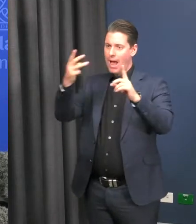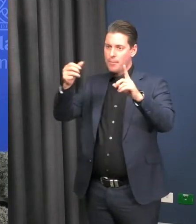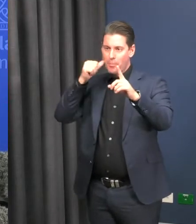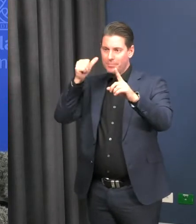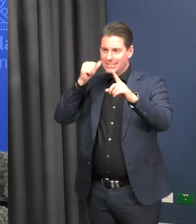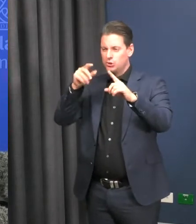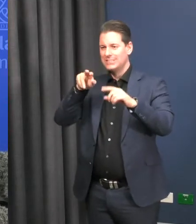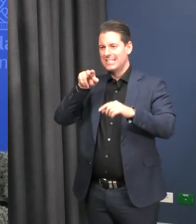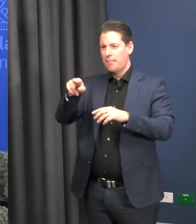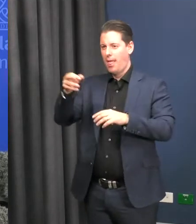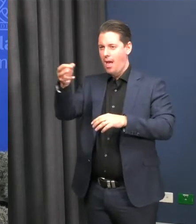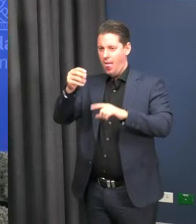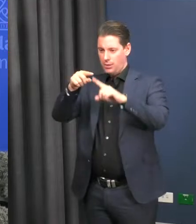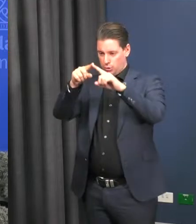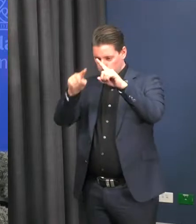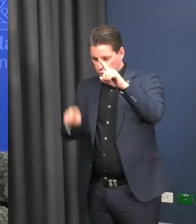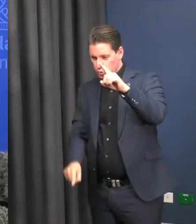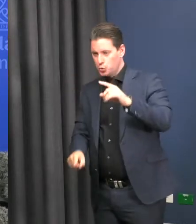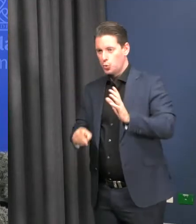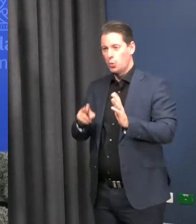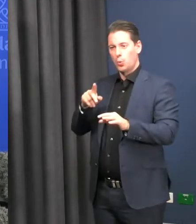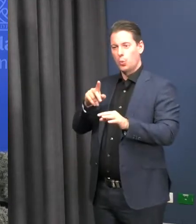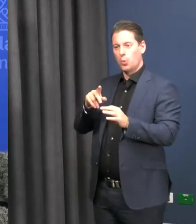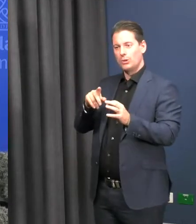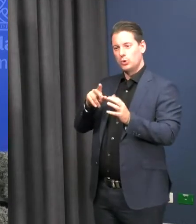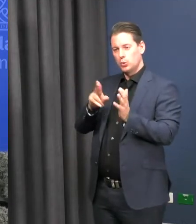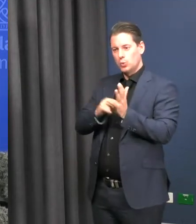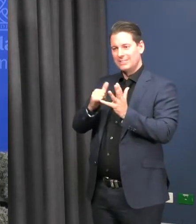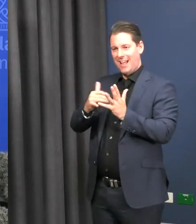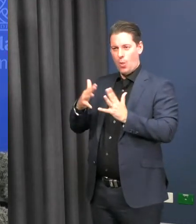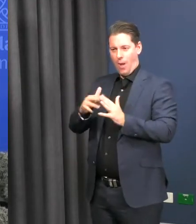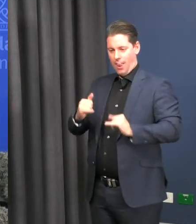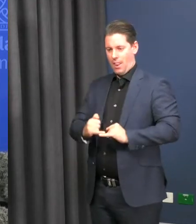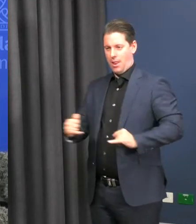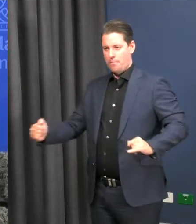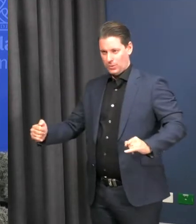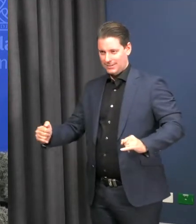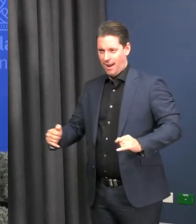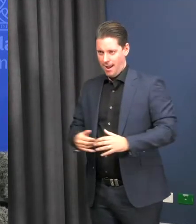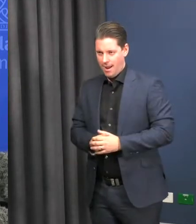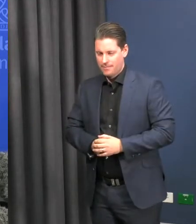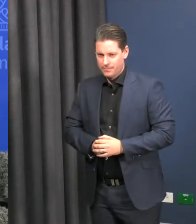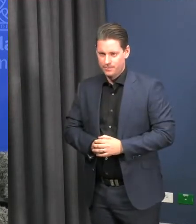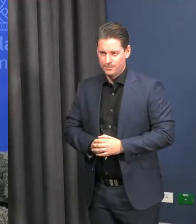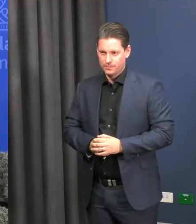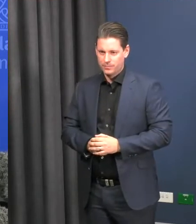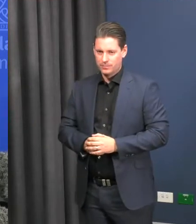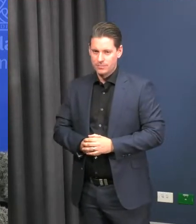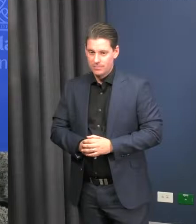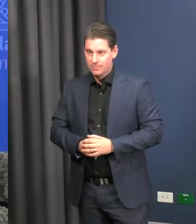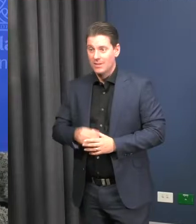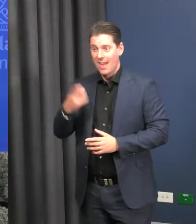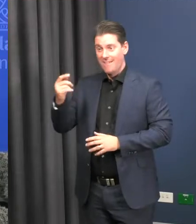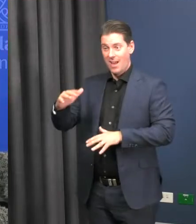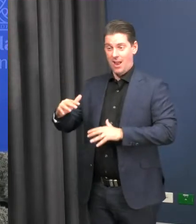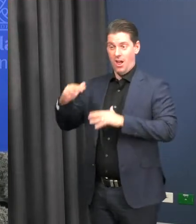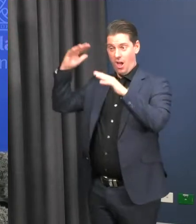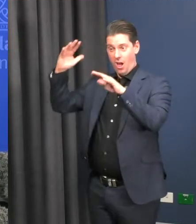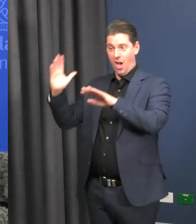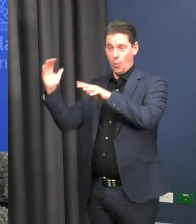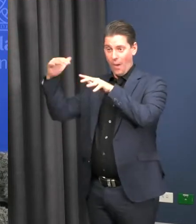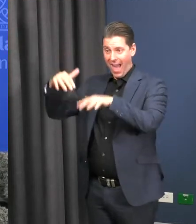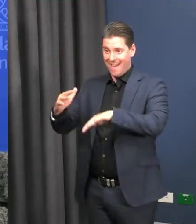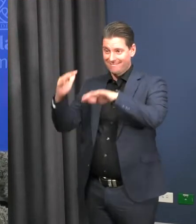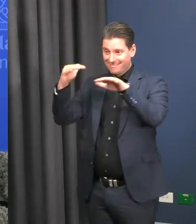Queensland-New South Wales border and in fact extending into Queensland. Coastal hazards for large waves and abnormally high tides remain